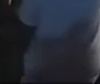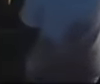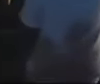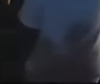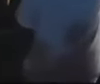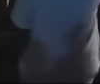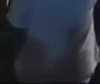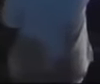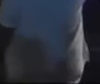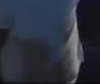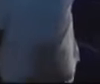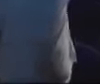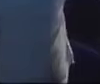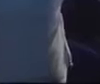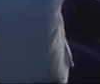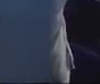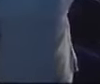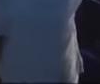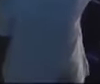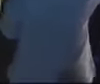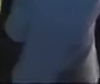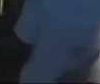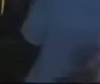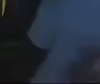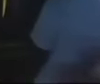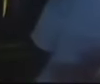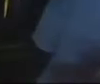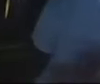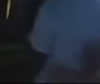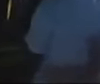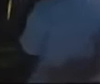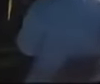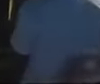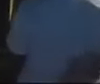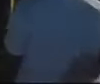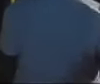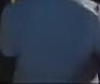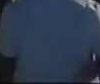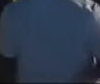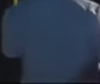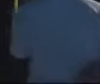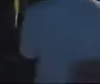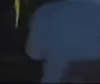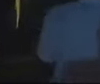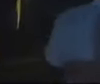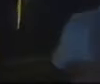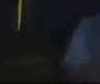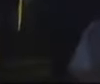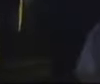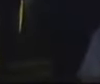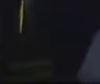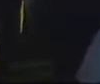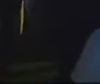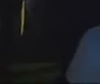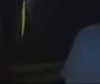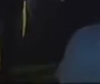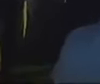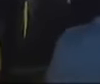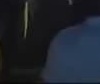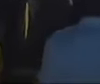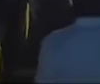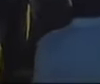to ask you to shout the name Jesus. And very quickly, within the next 2 minutes, those under the anointing, I want you to bring them out